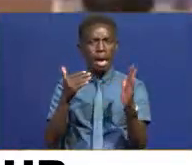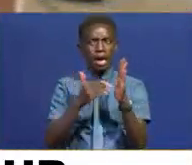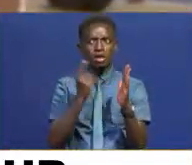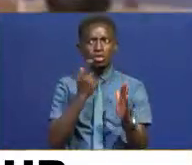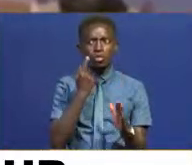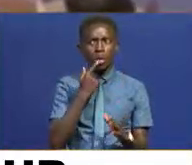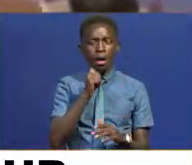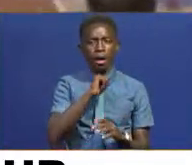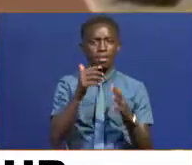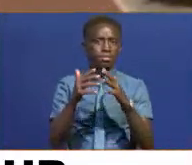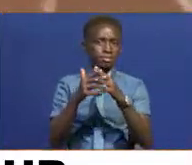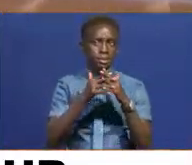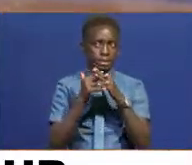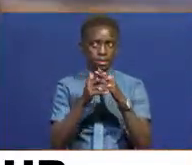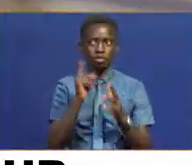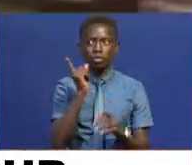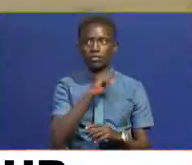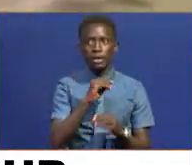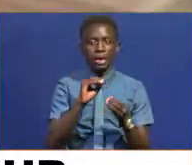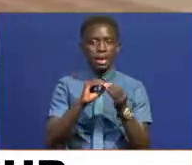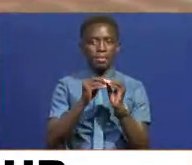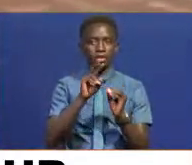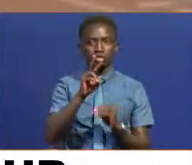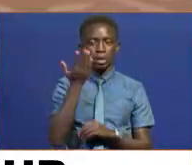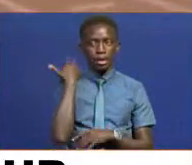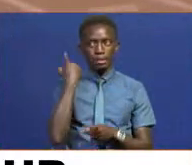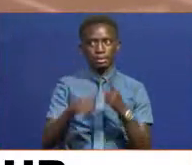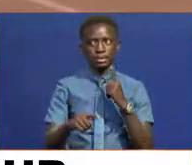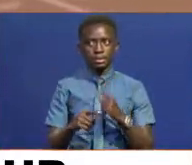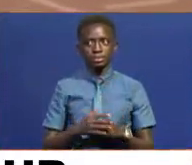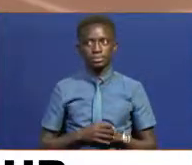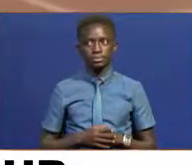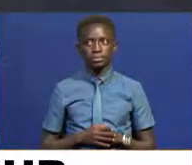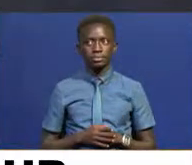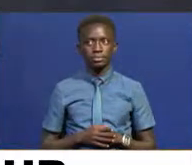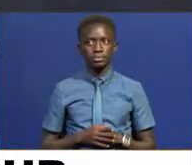of USA, who finished second last year.